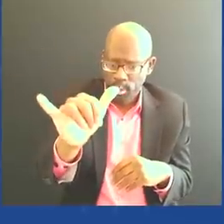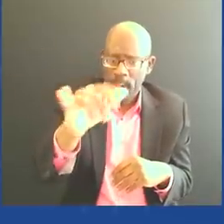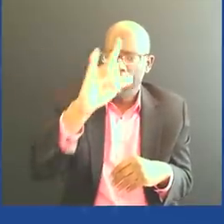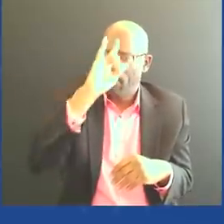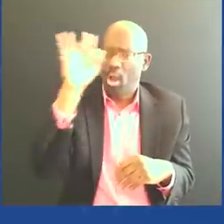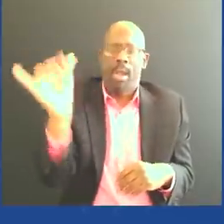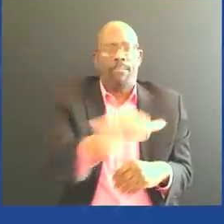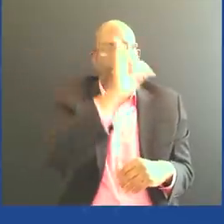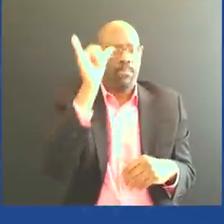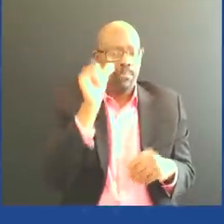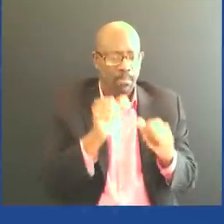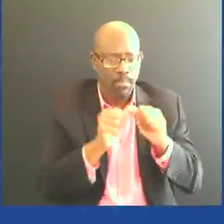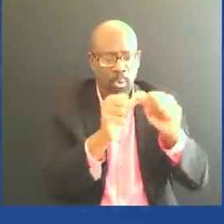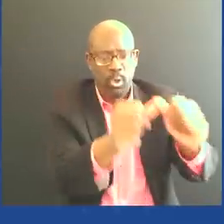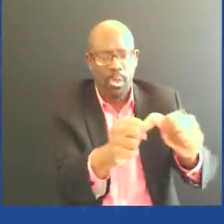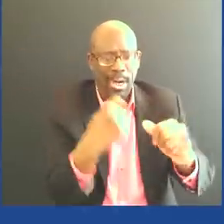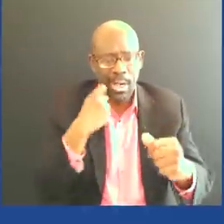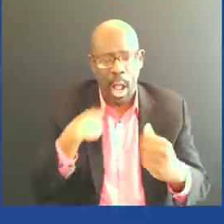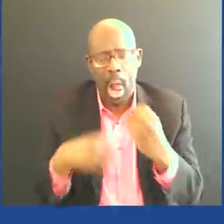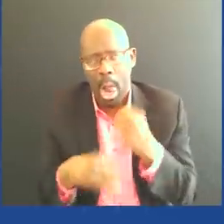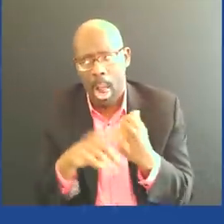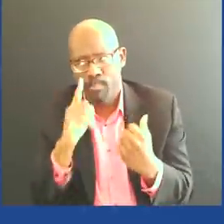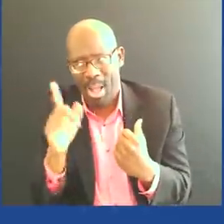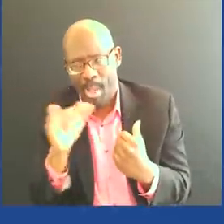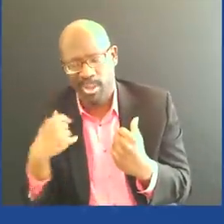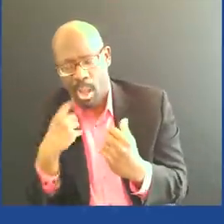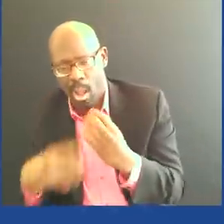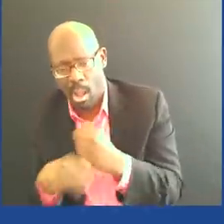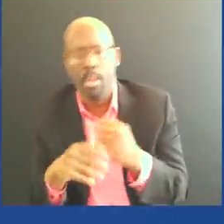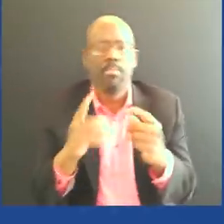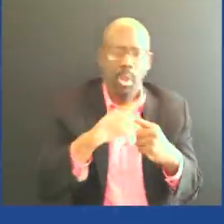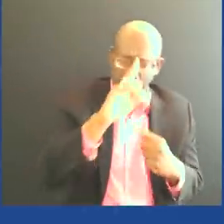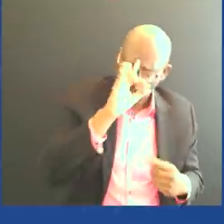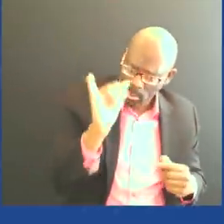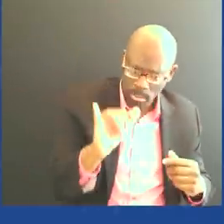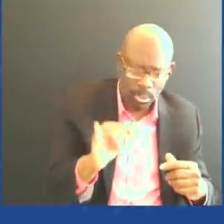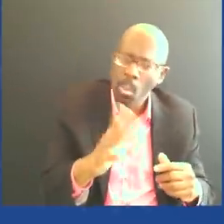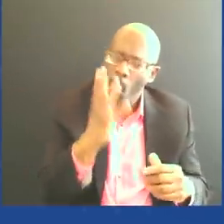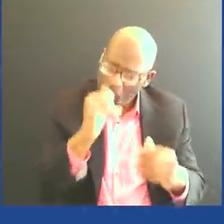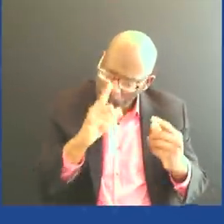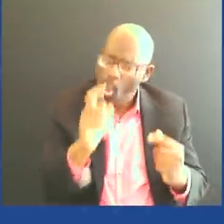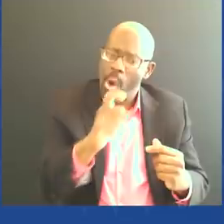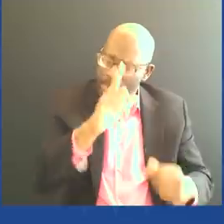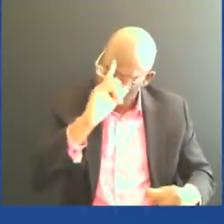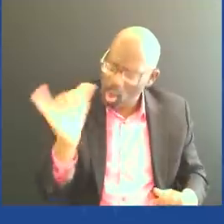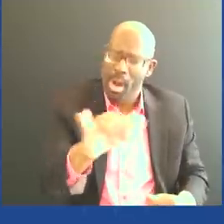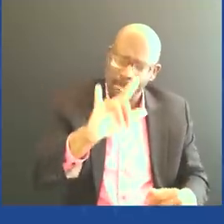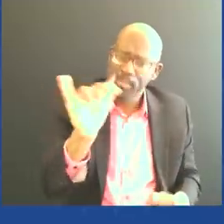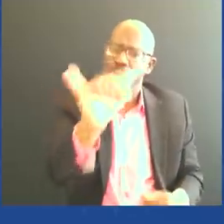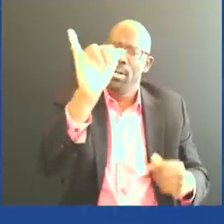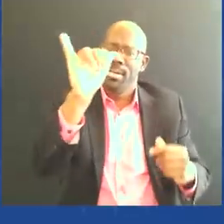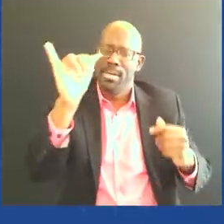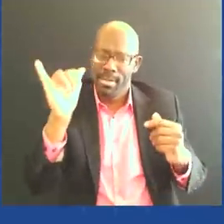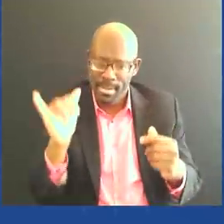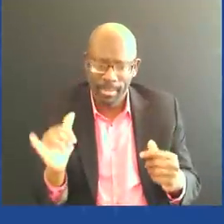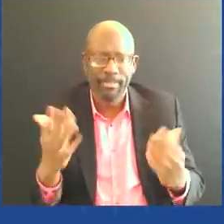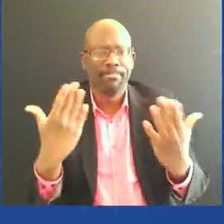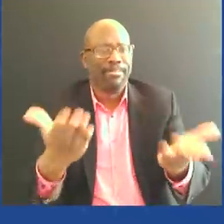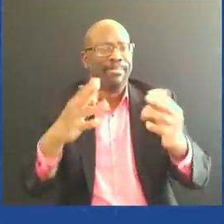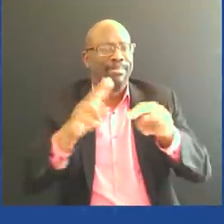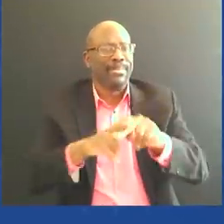words. I'm an optimist. Why shouldn't we be? All right, have a seat. Have a seat. God